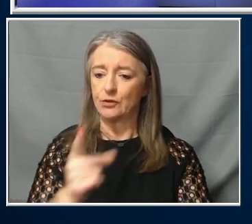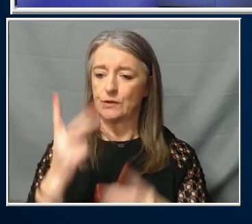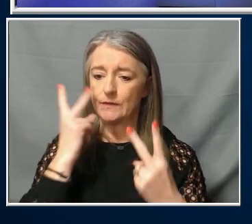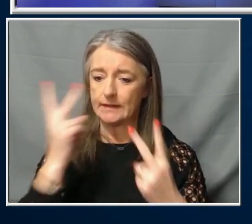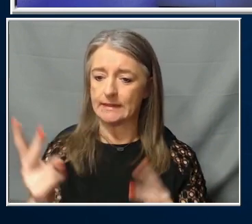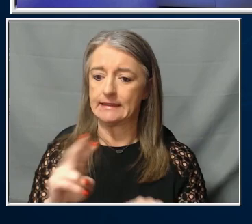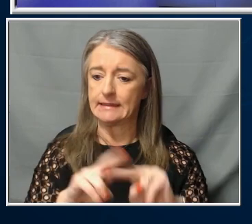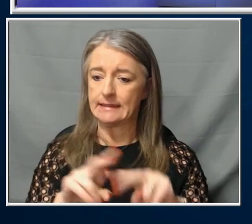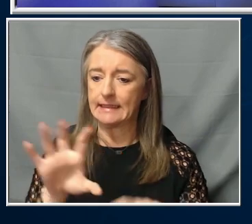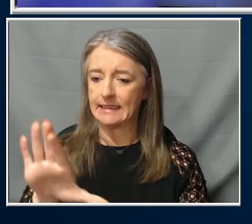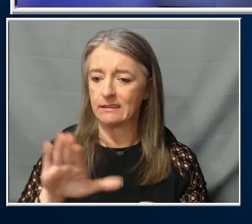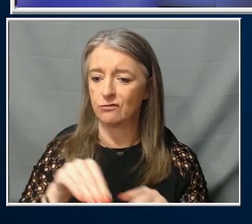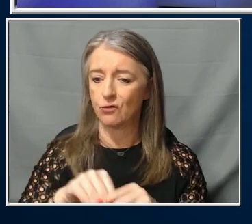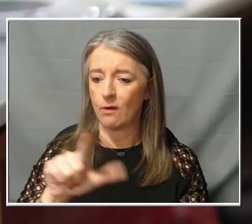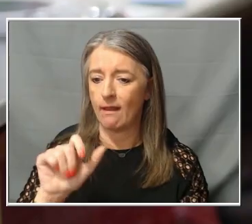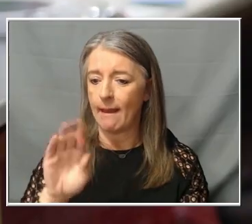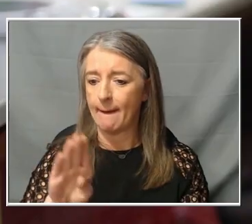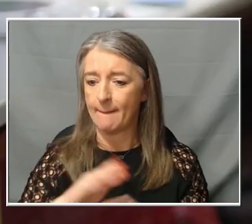lab?